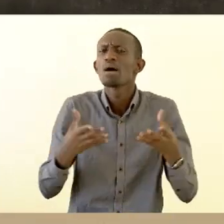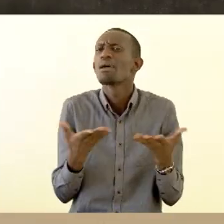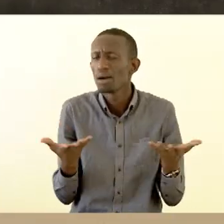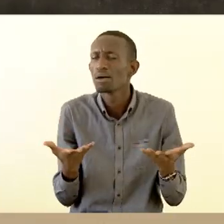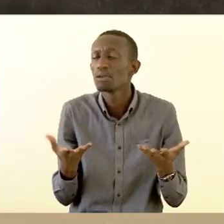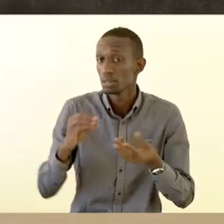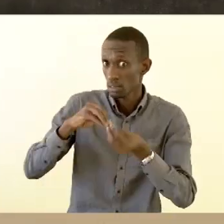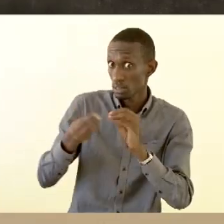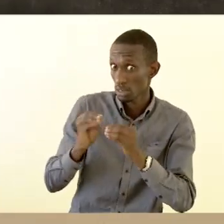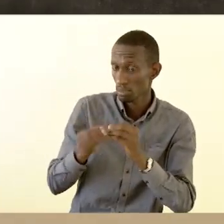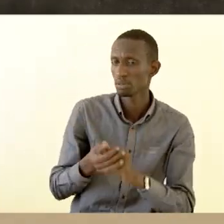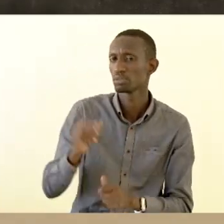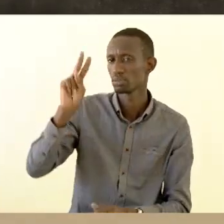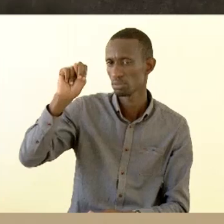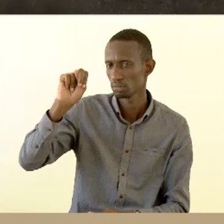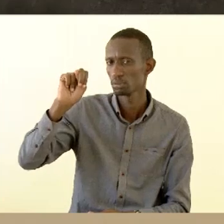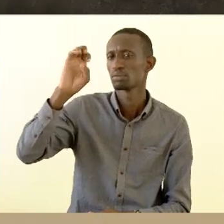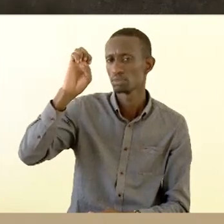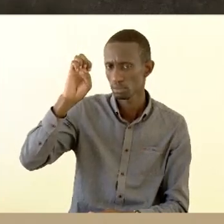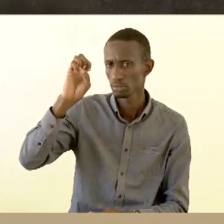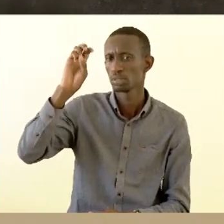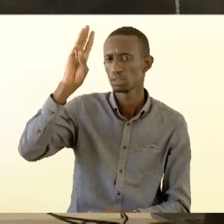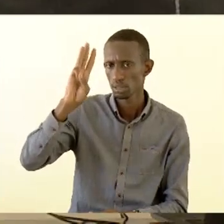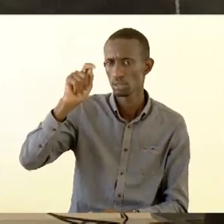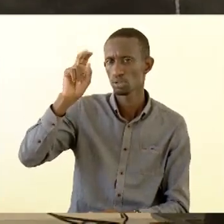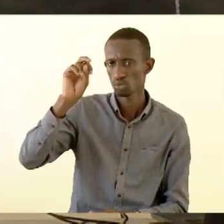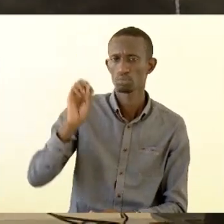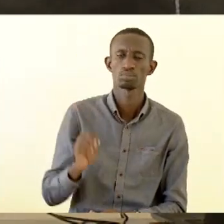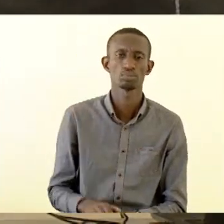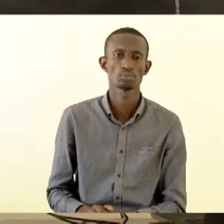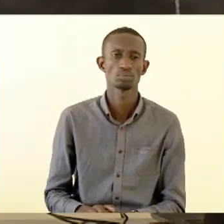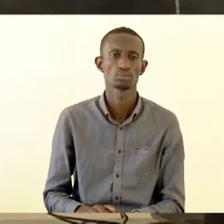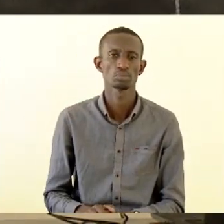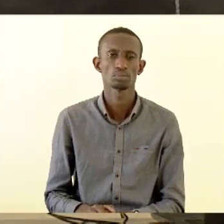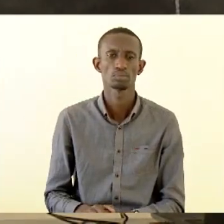neutrons. So from there we can define isotopes. And isotopes